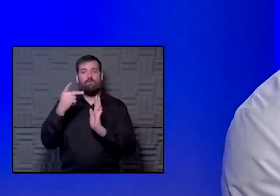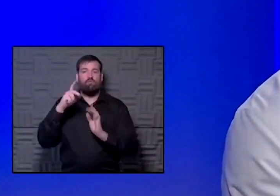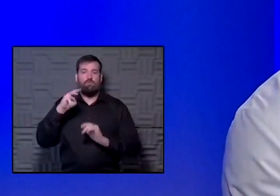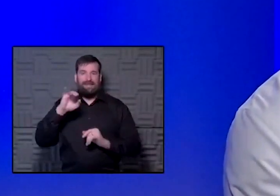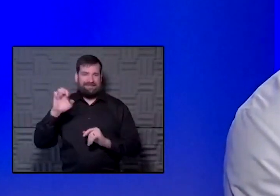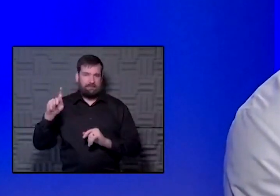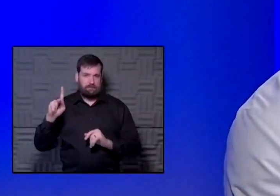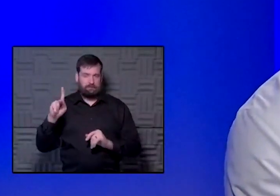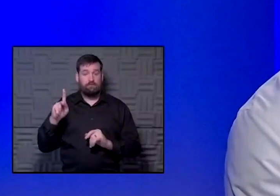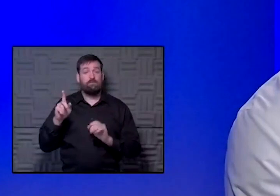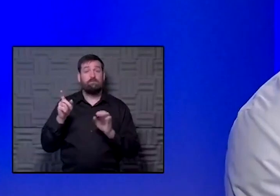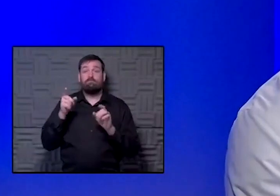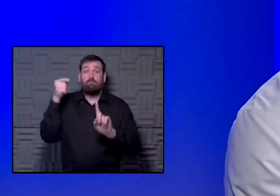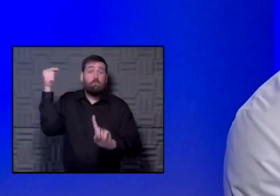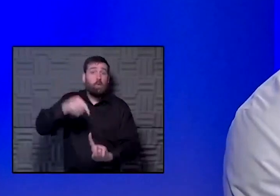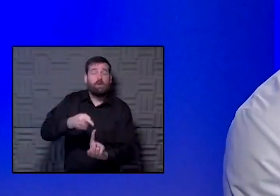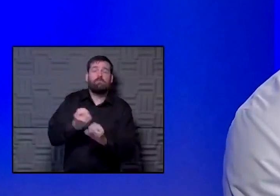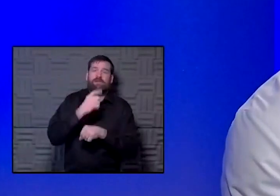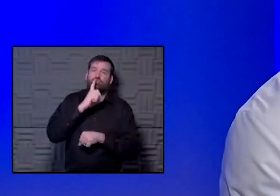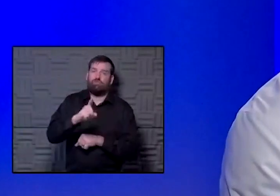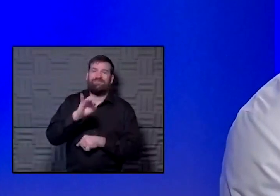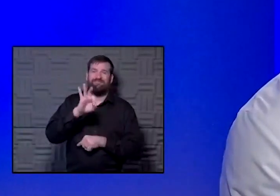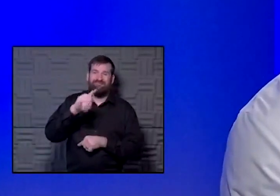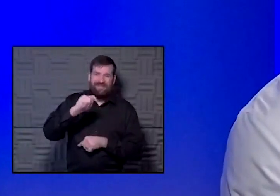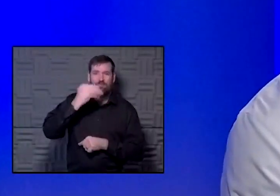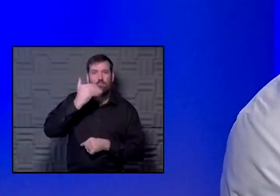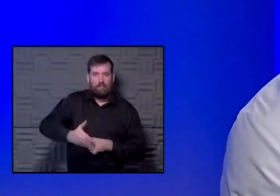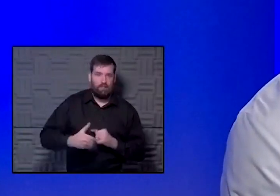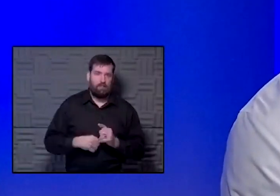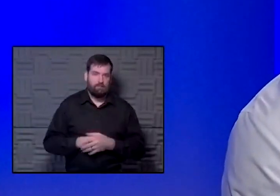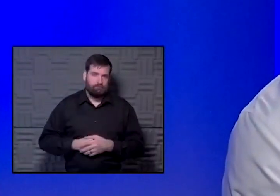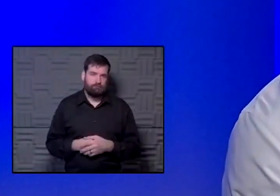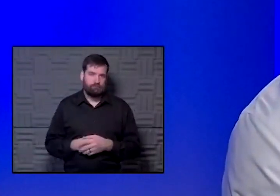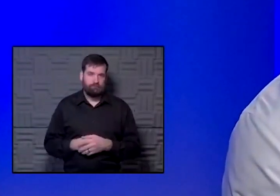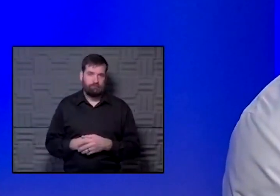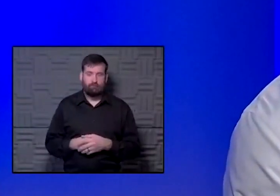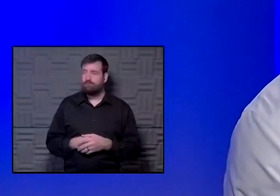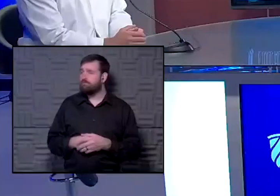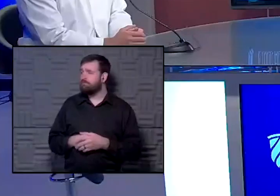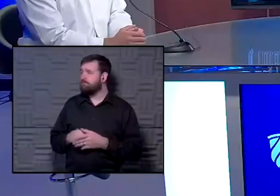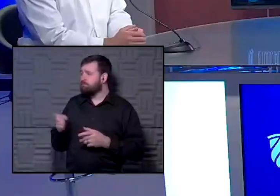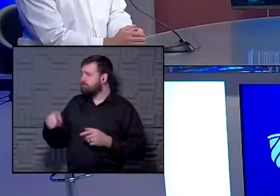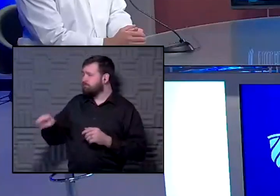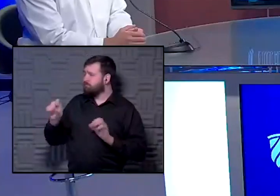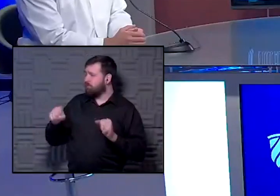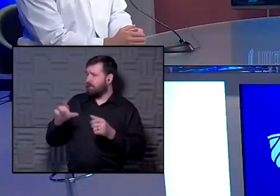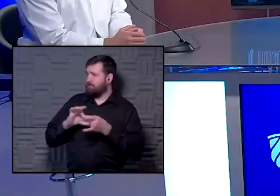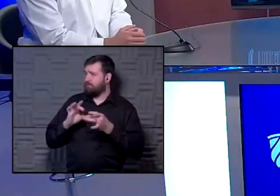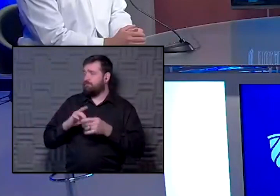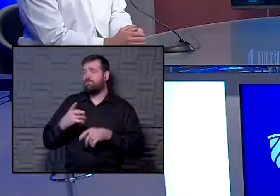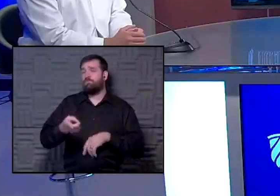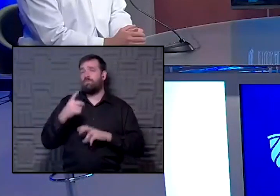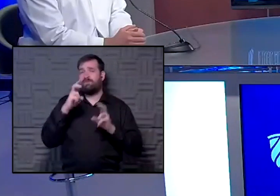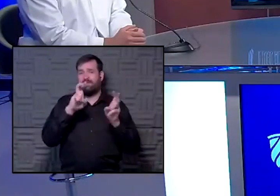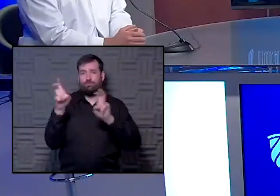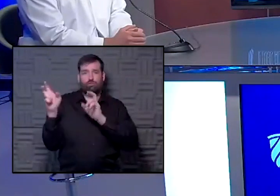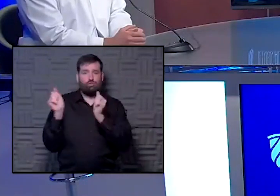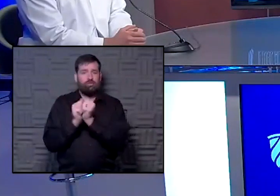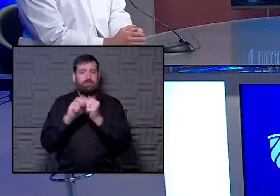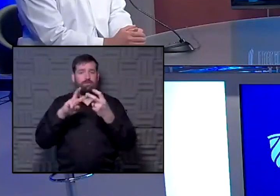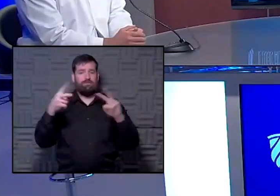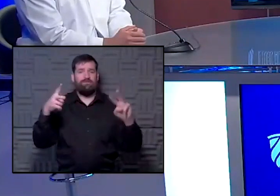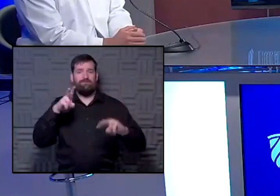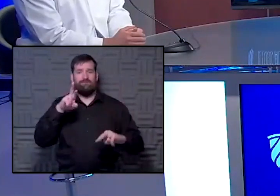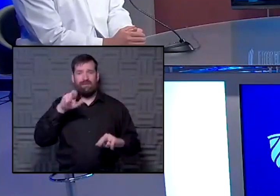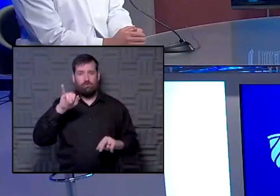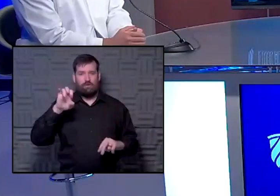to make sure the fit of your masks is improved and as best as possible. And you guys can comment. One of the issues with a variant is it's